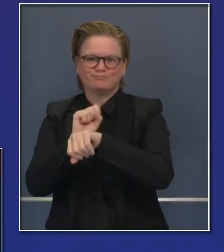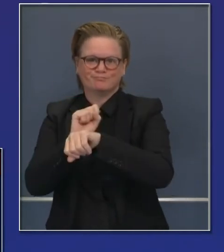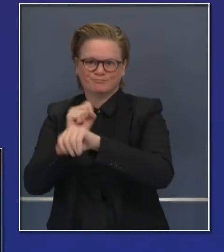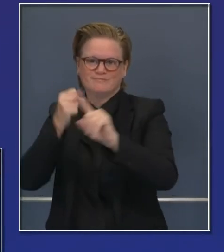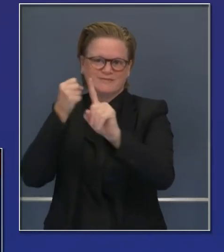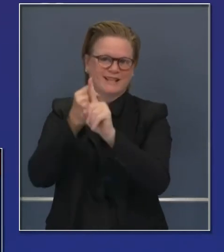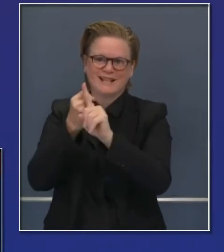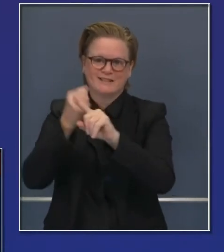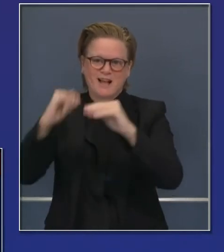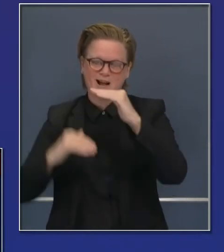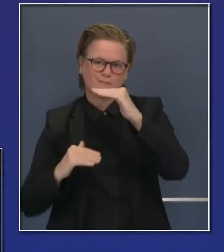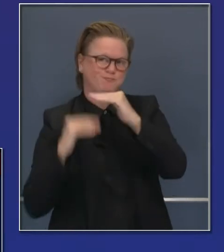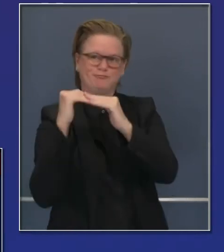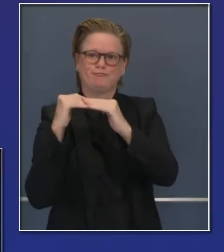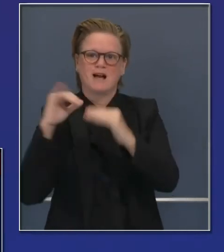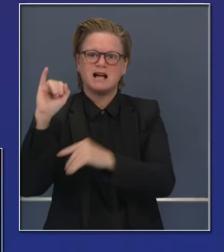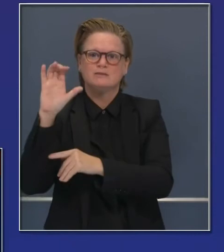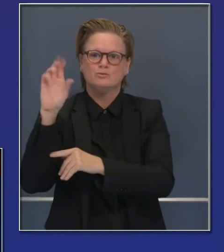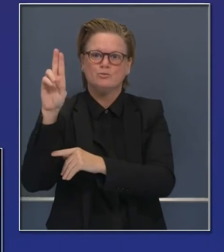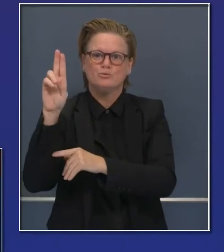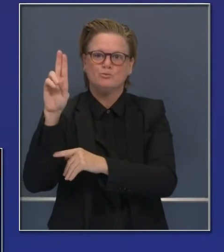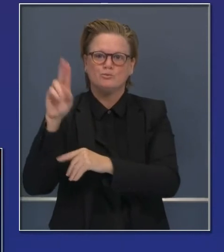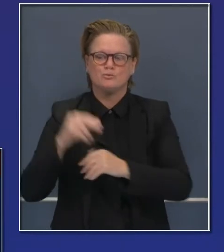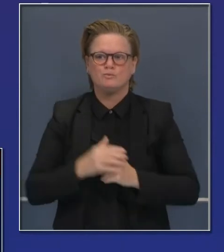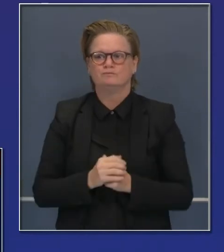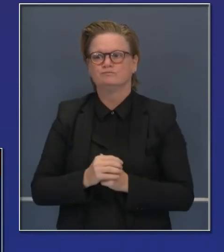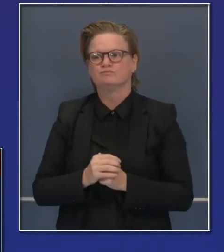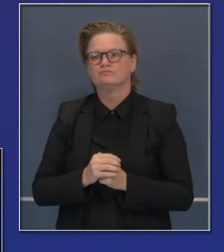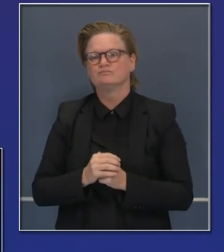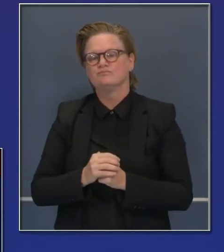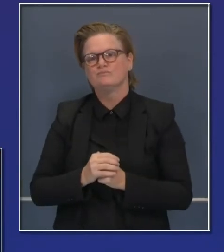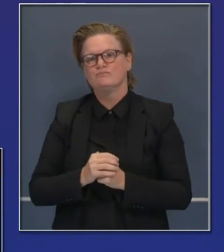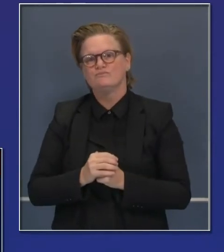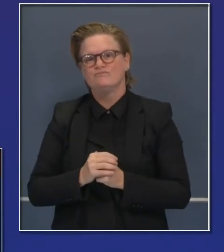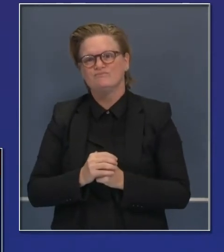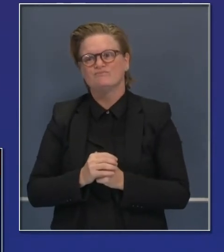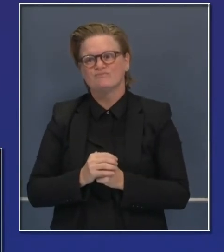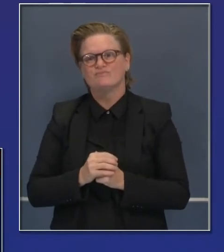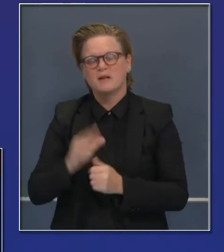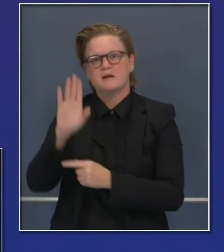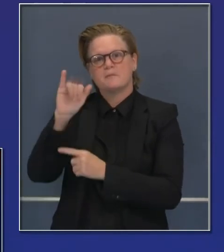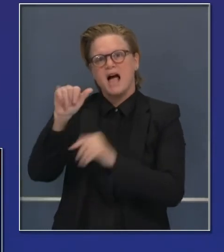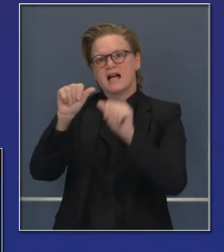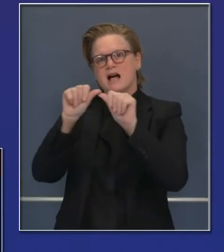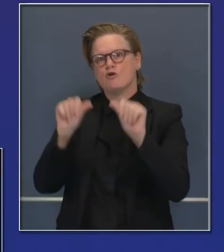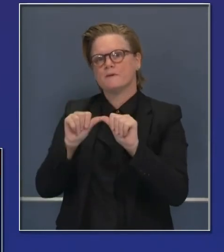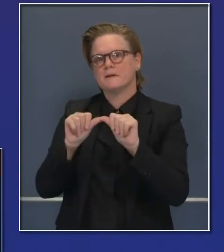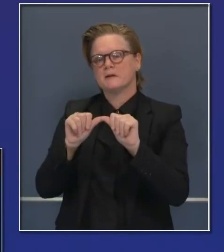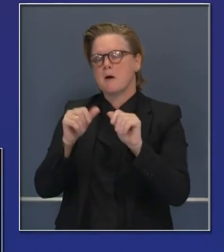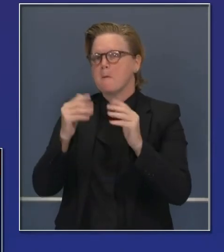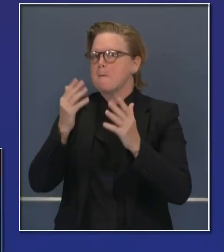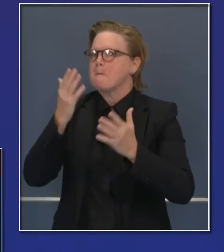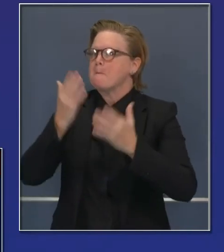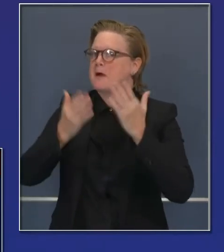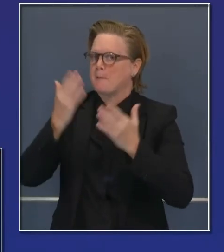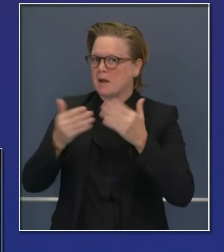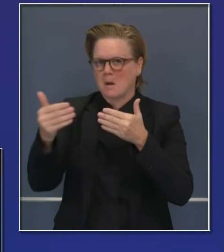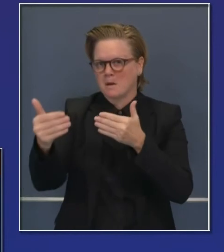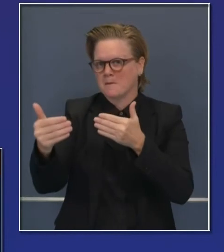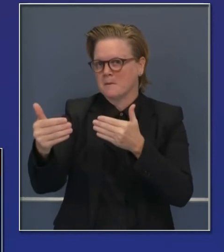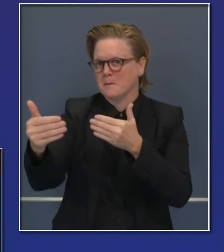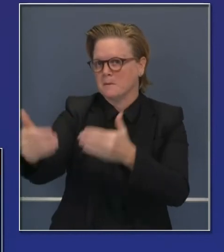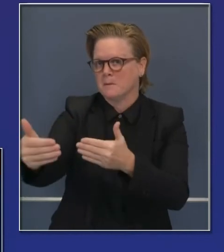capacity. The Bay Area may have a few extra days. Our current projections suggest mid, maybe